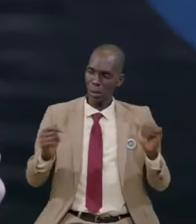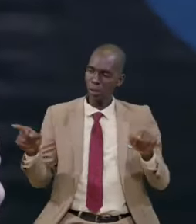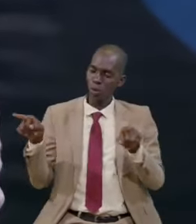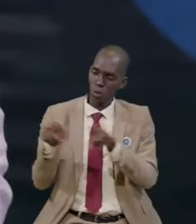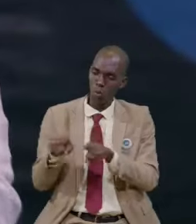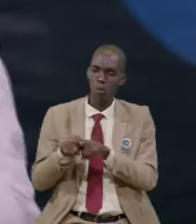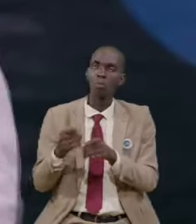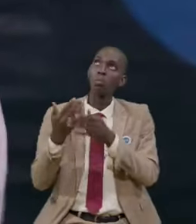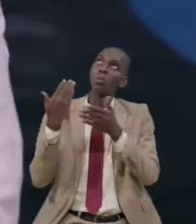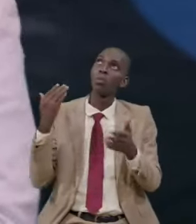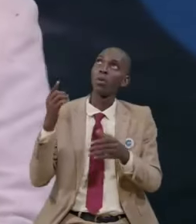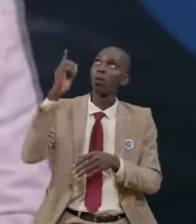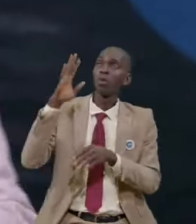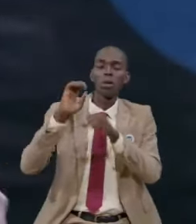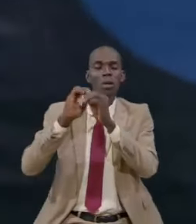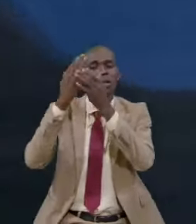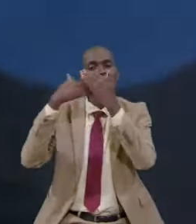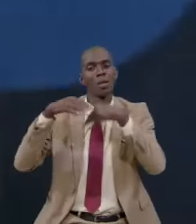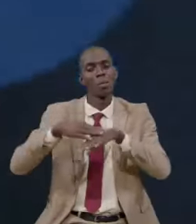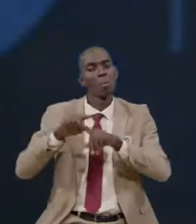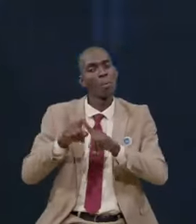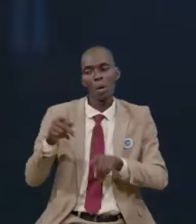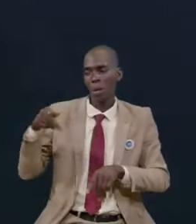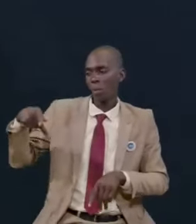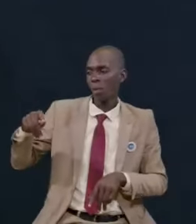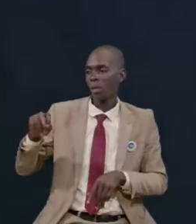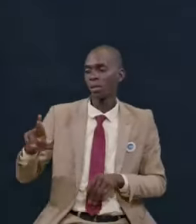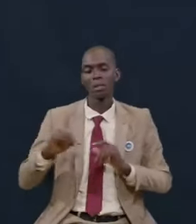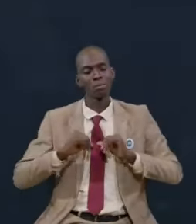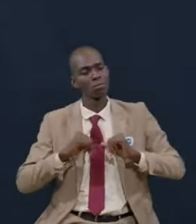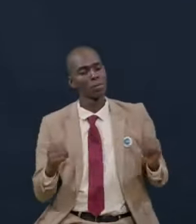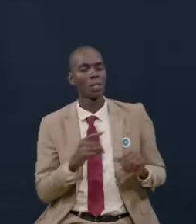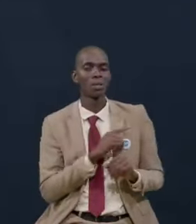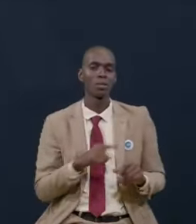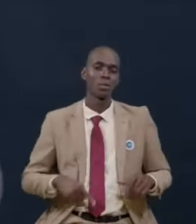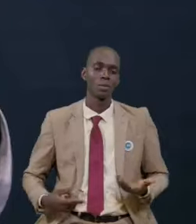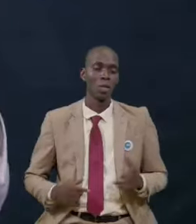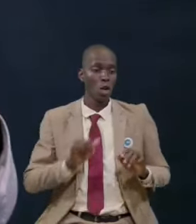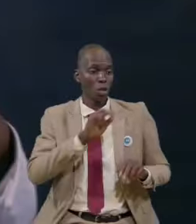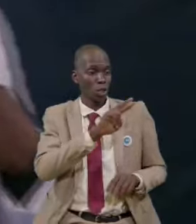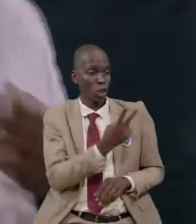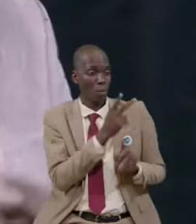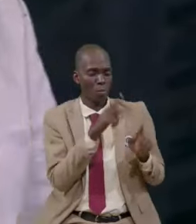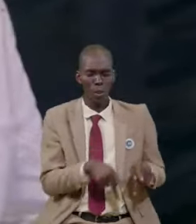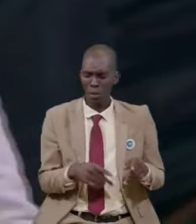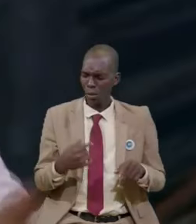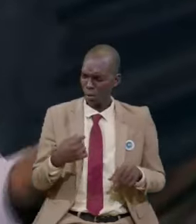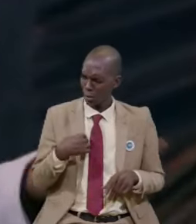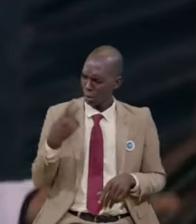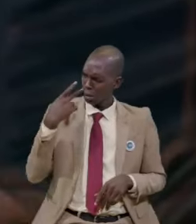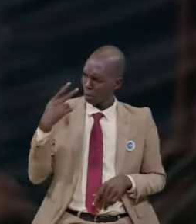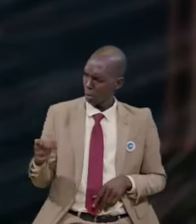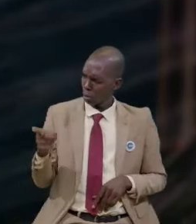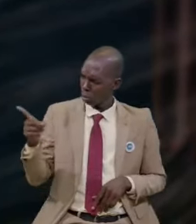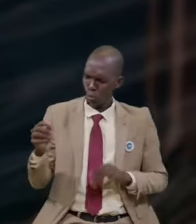the Lord. Another person came and said, interceding in the garden, he said, me, never. He